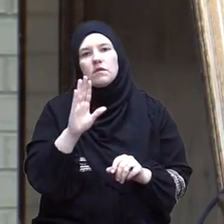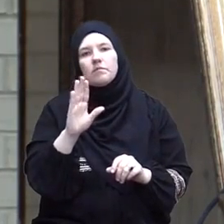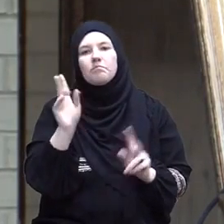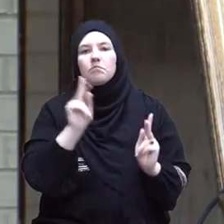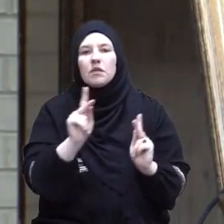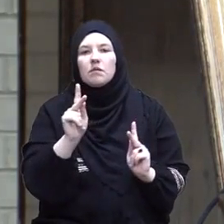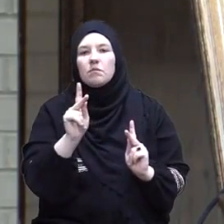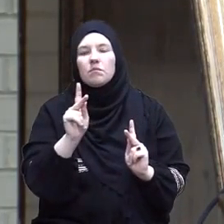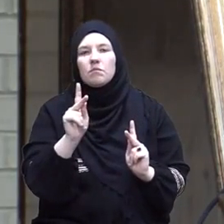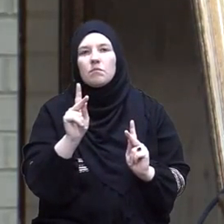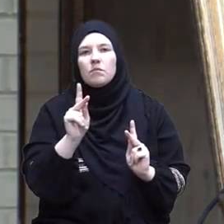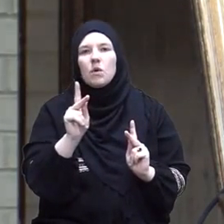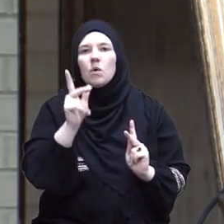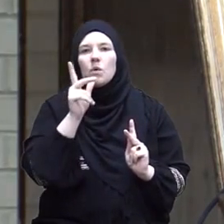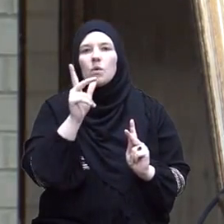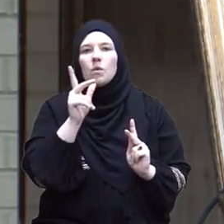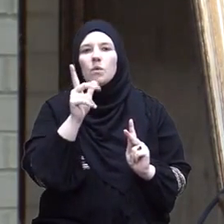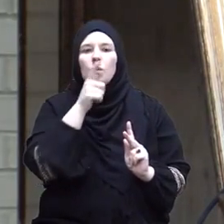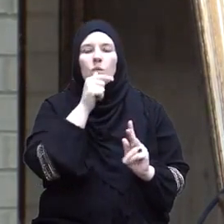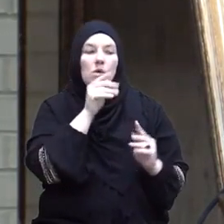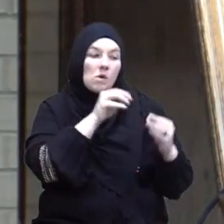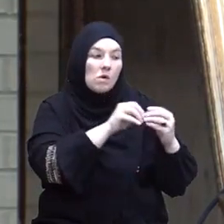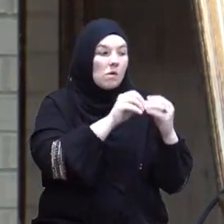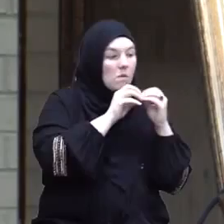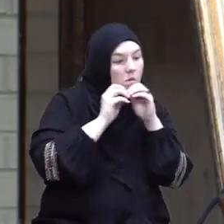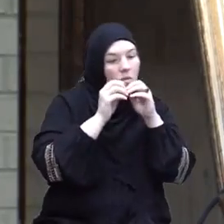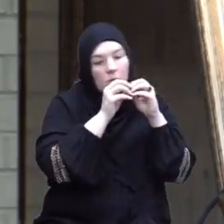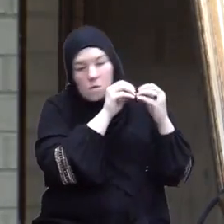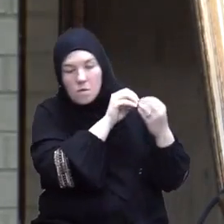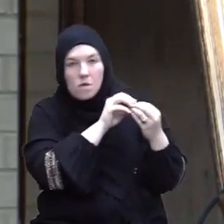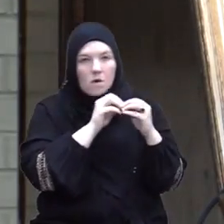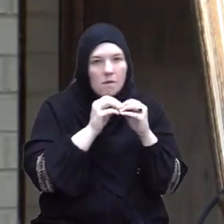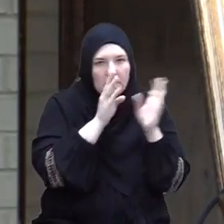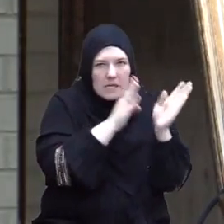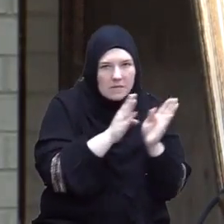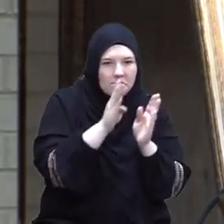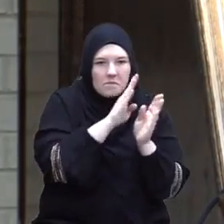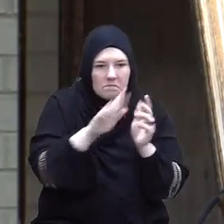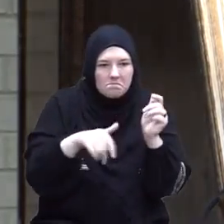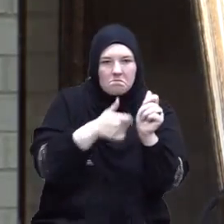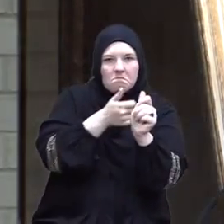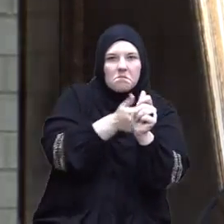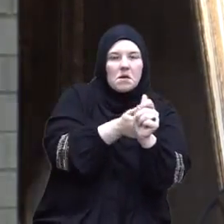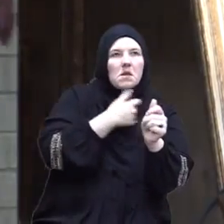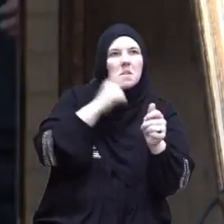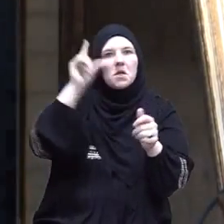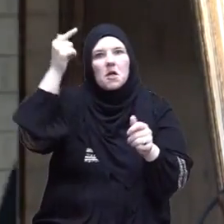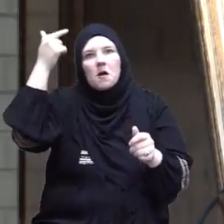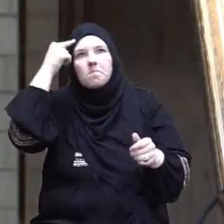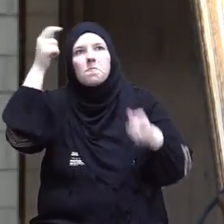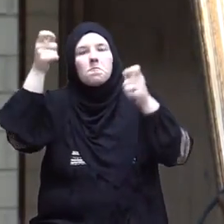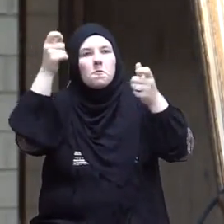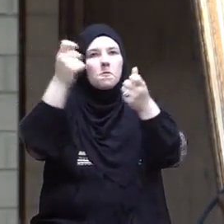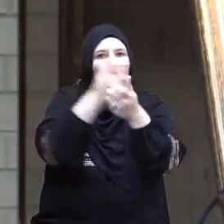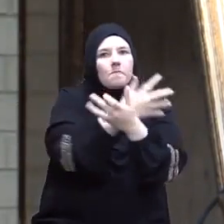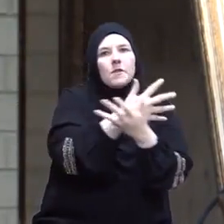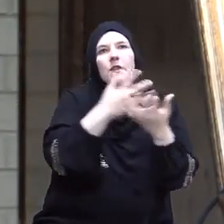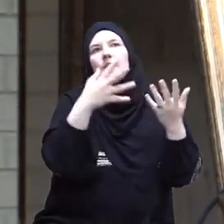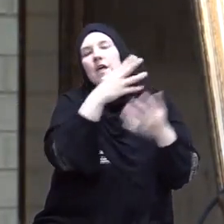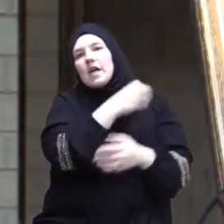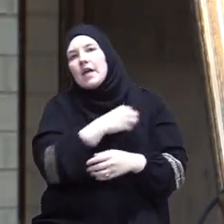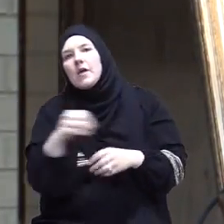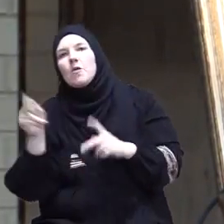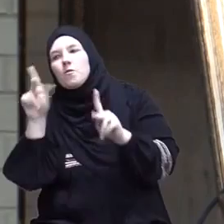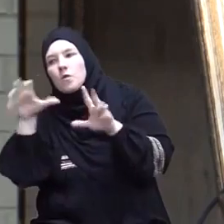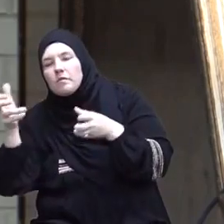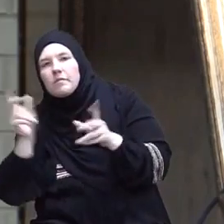who do them. That's all what it is. And Allah will definitely take care of you so long as you continue